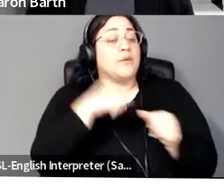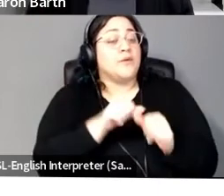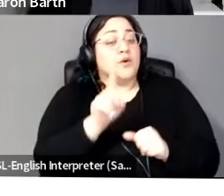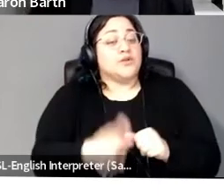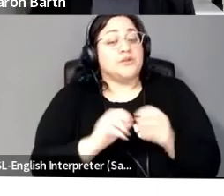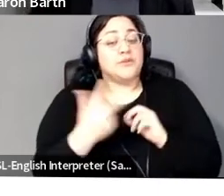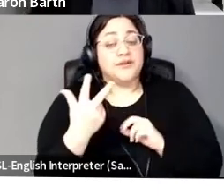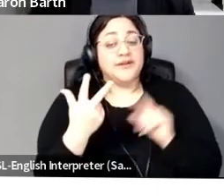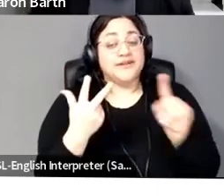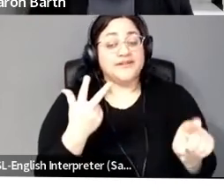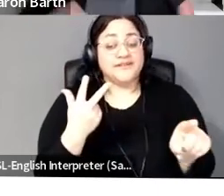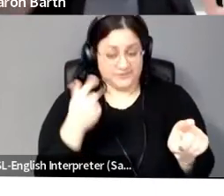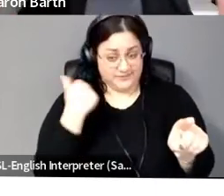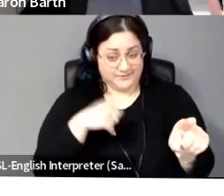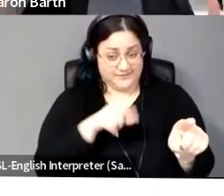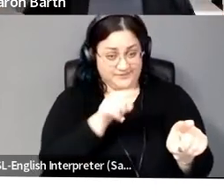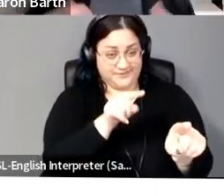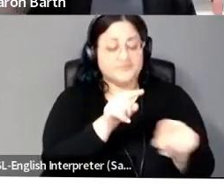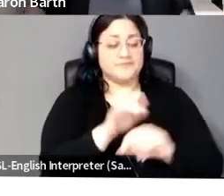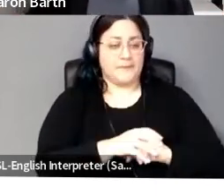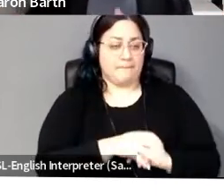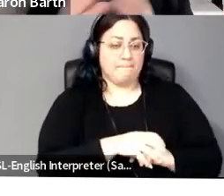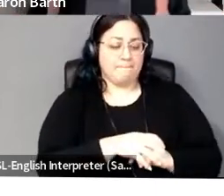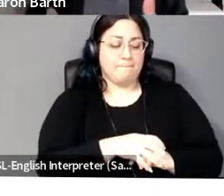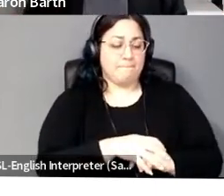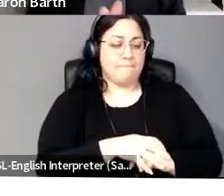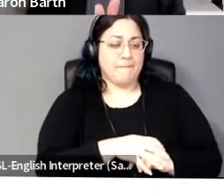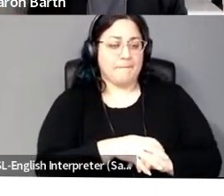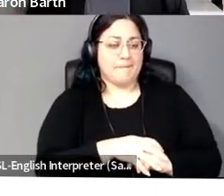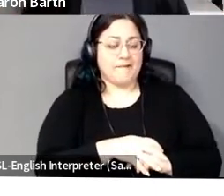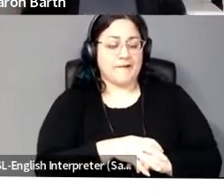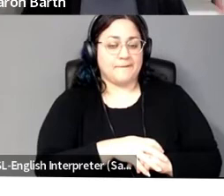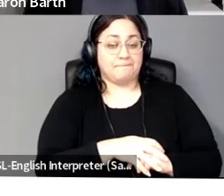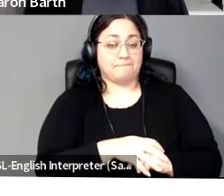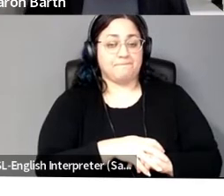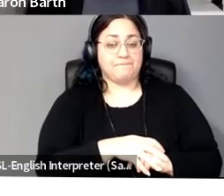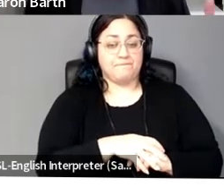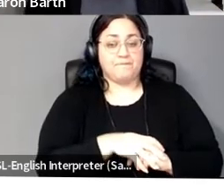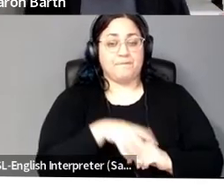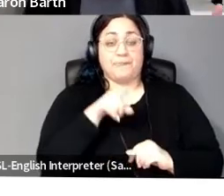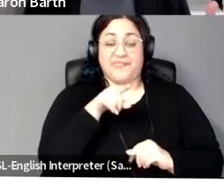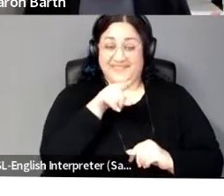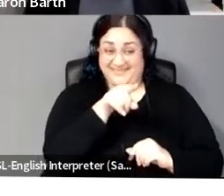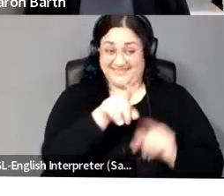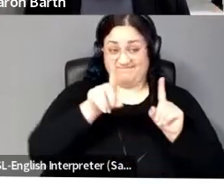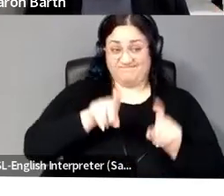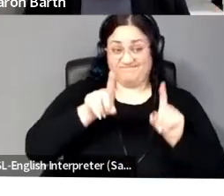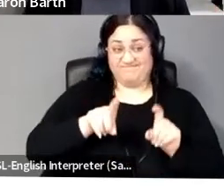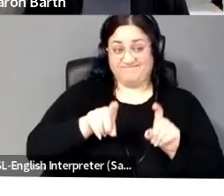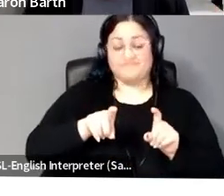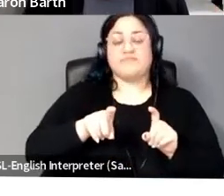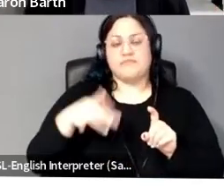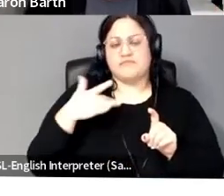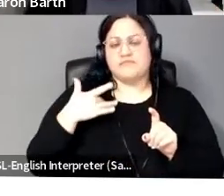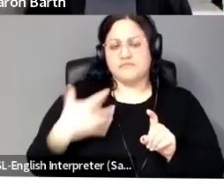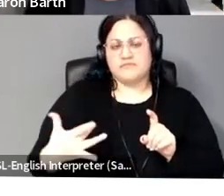my guess is a lot of people, when you do this not my guess, when you do this as an experiment with a lot of people, what you end up seeing is that a lot of people